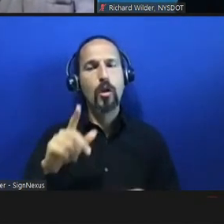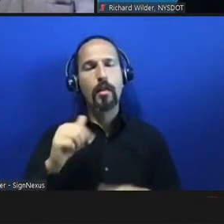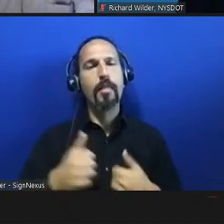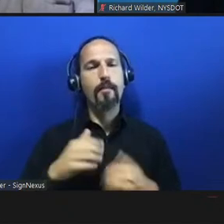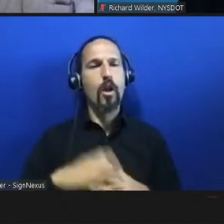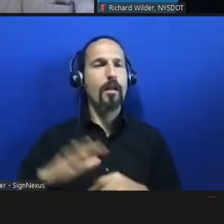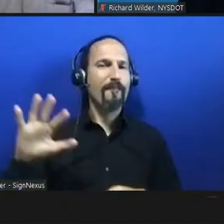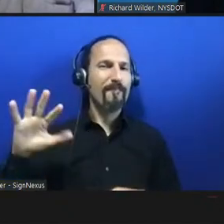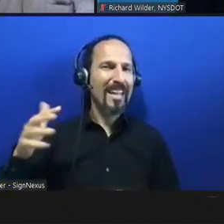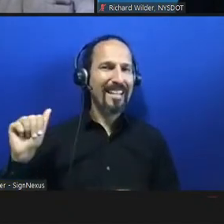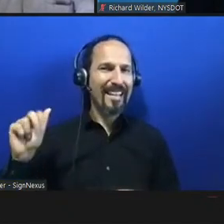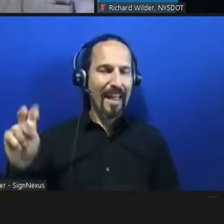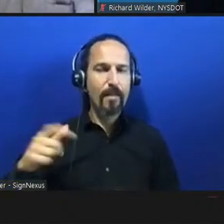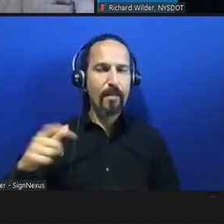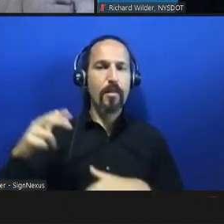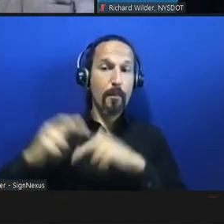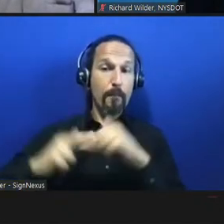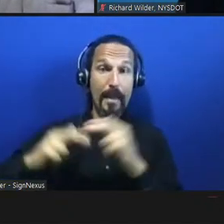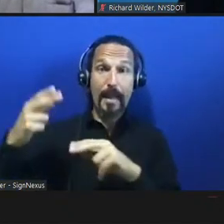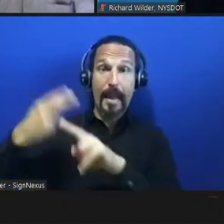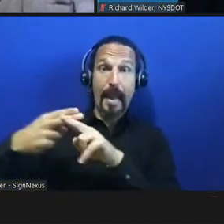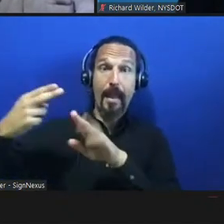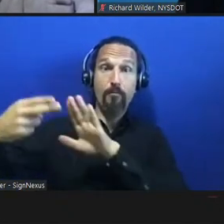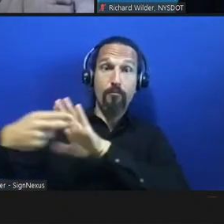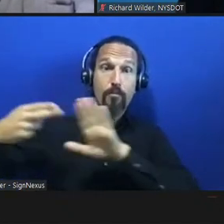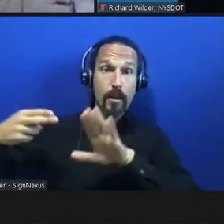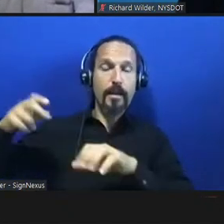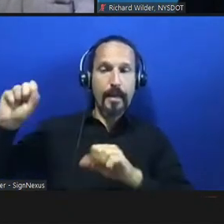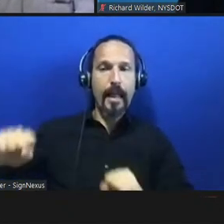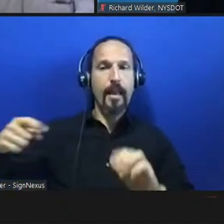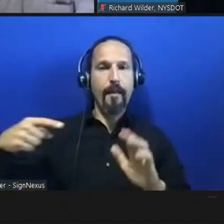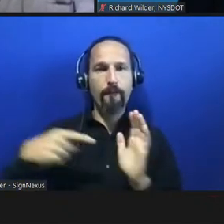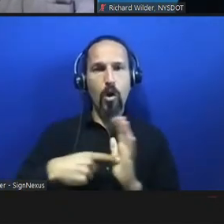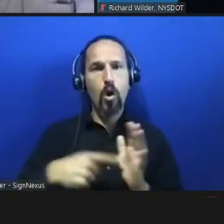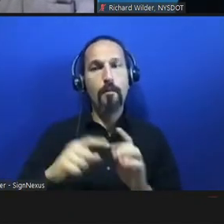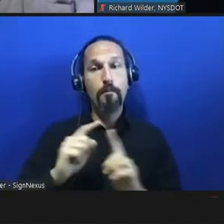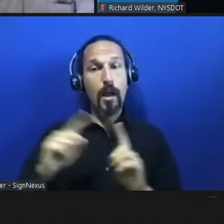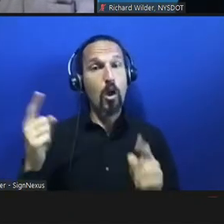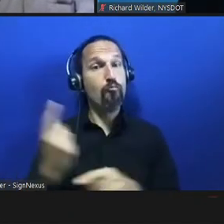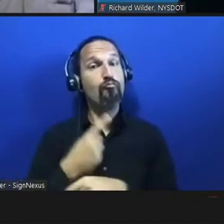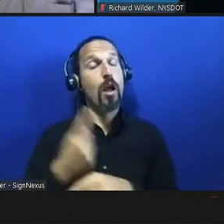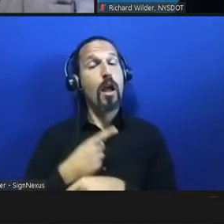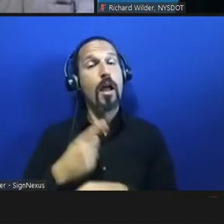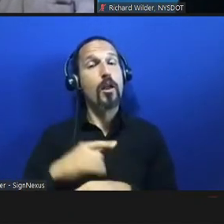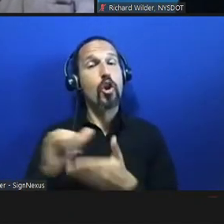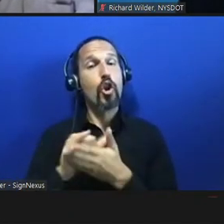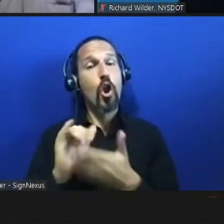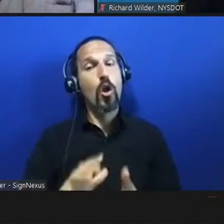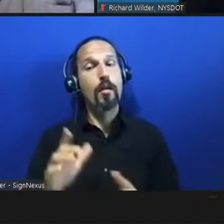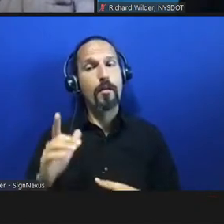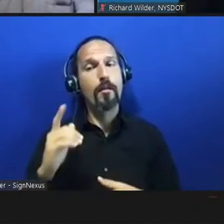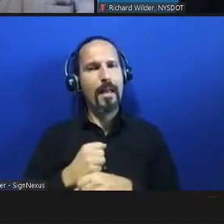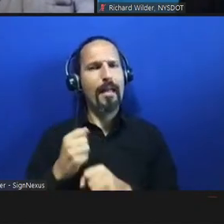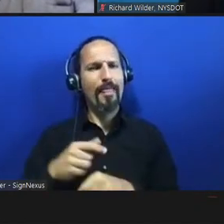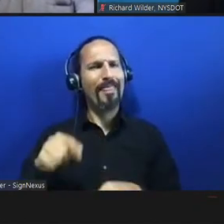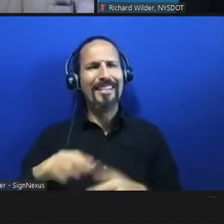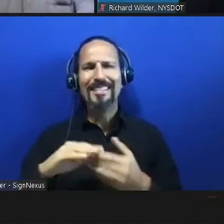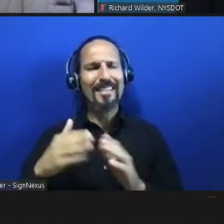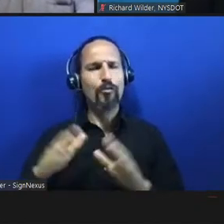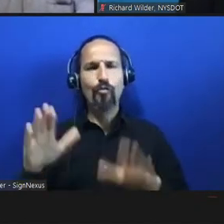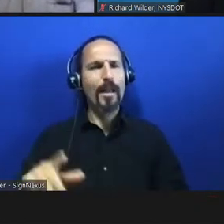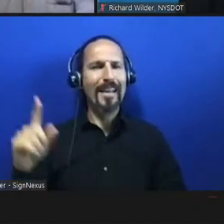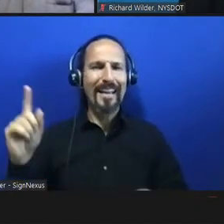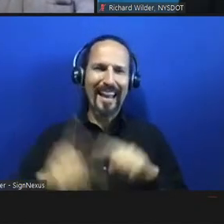Fifth Avenue and has a building named after him can afford this but ordinary New Yorkers who make this city great cannot